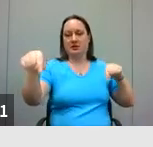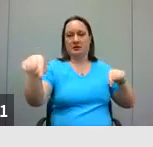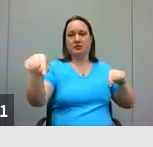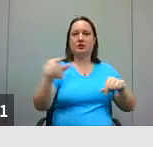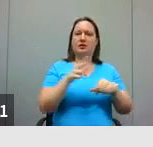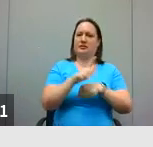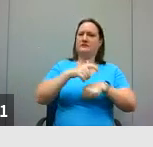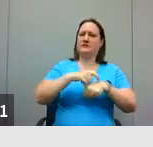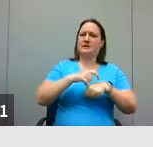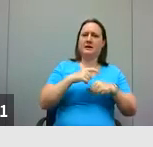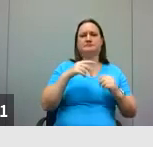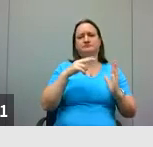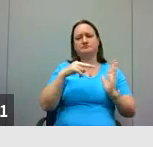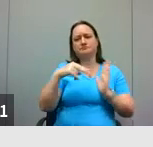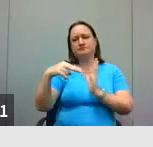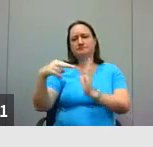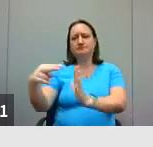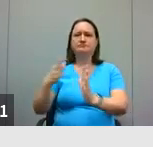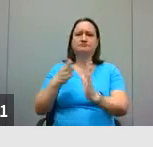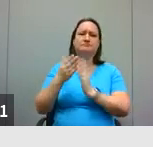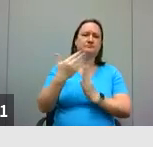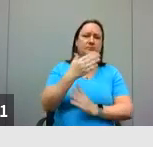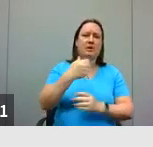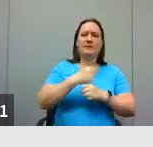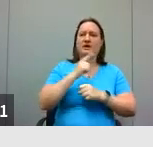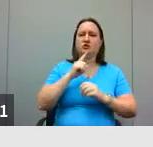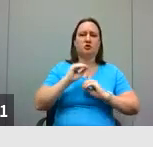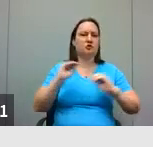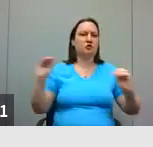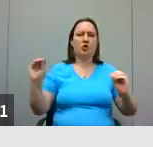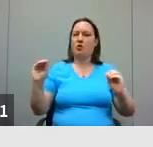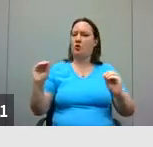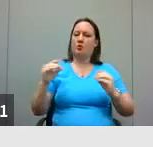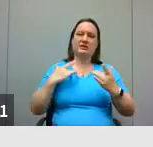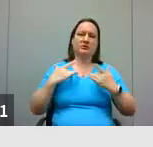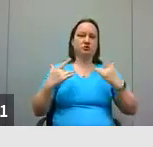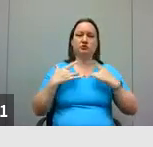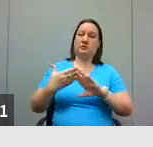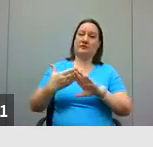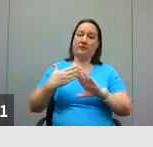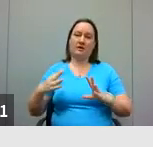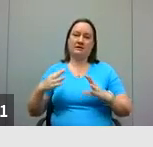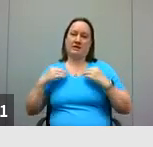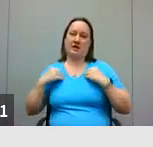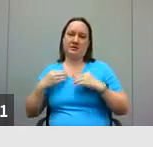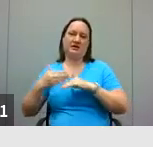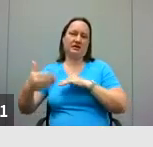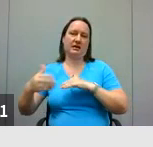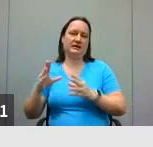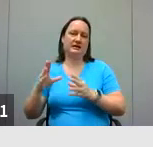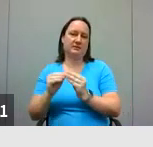to go over them and make sure that you don't have any issues before adopting them at the next